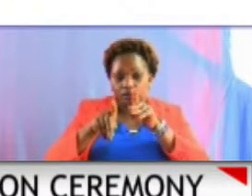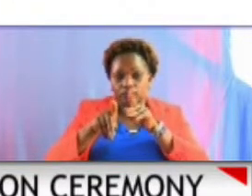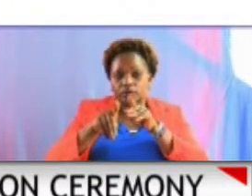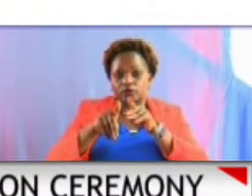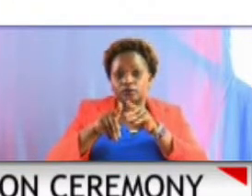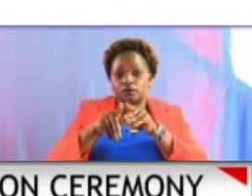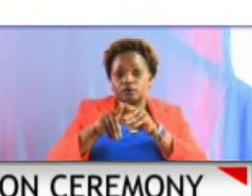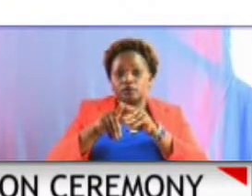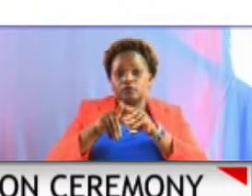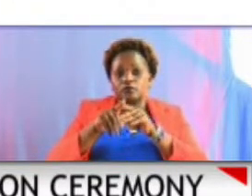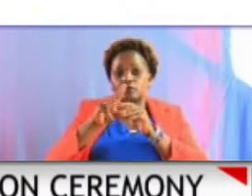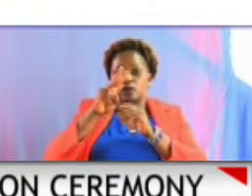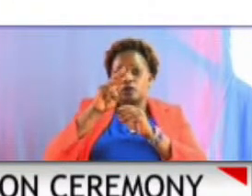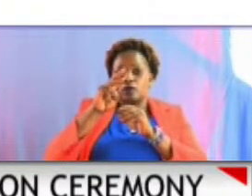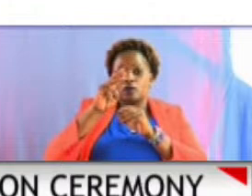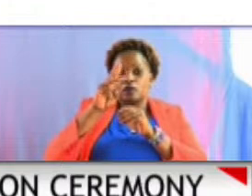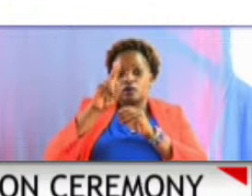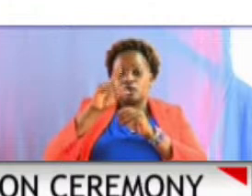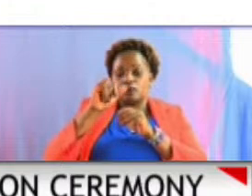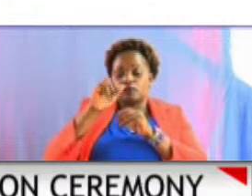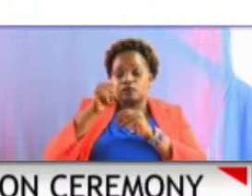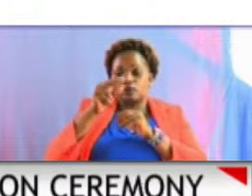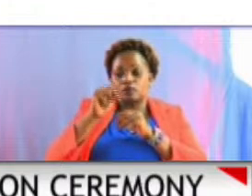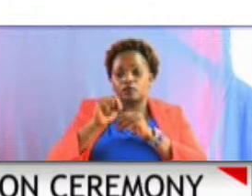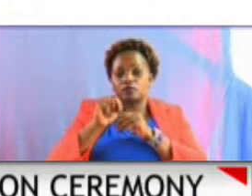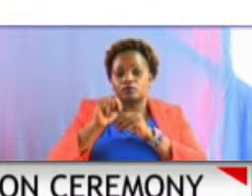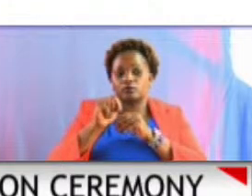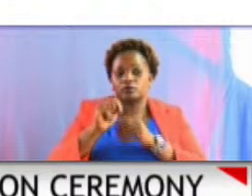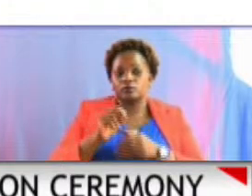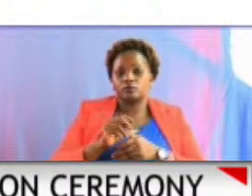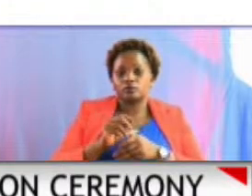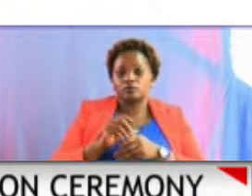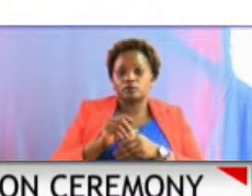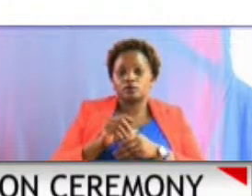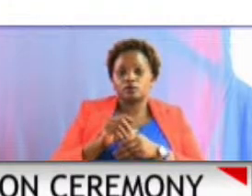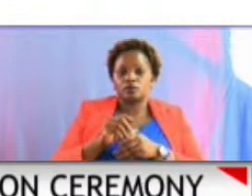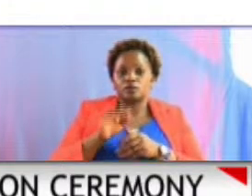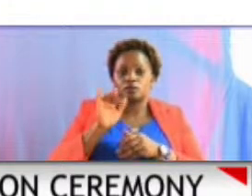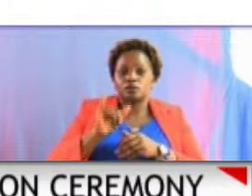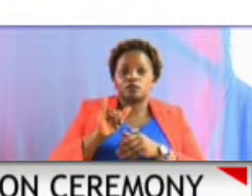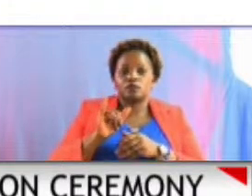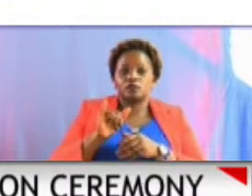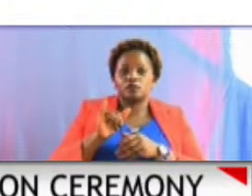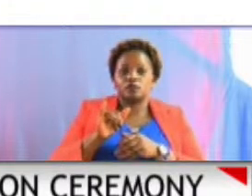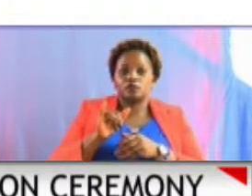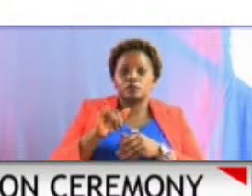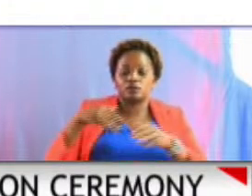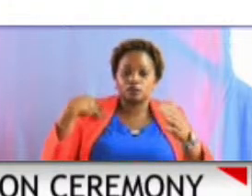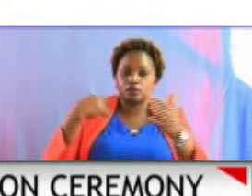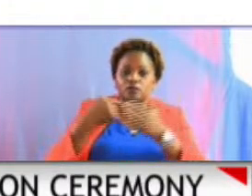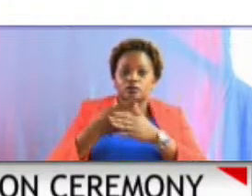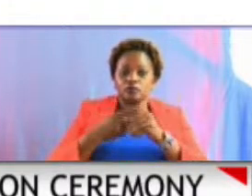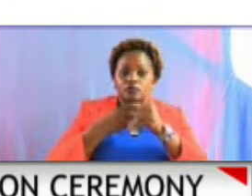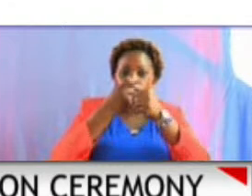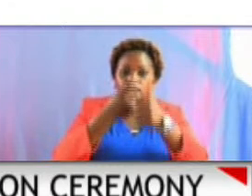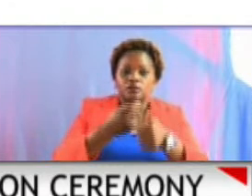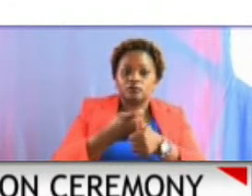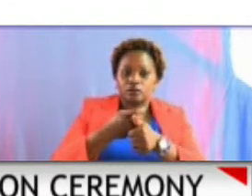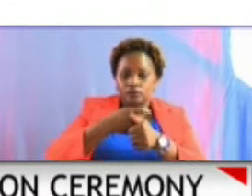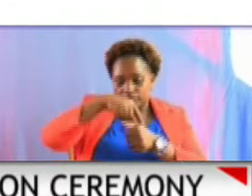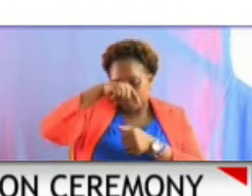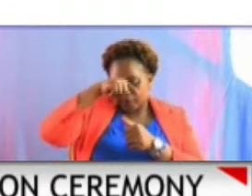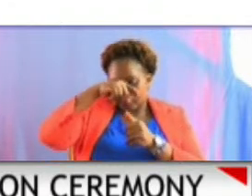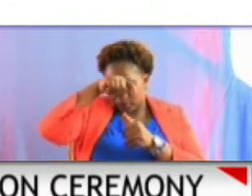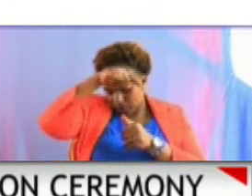Management, Wanyonyi Lilian Najala. Graduate to remain standing until the conferment of the